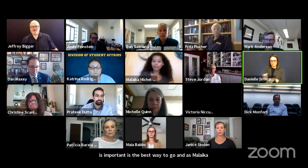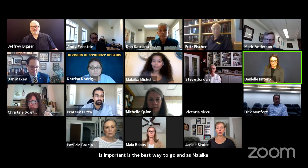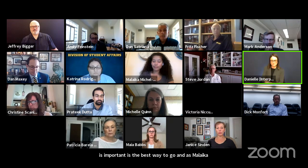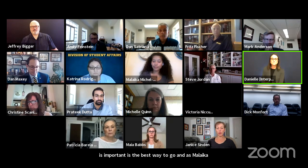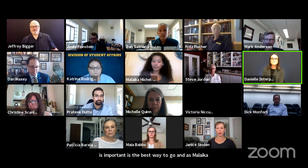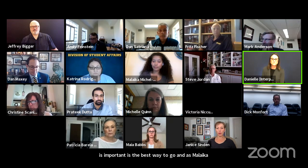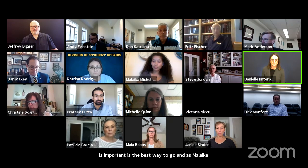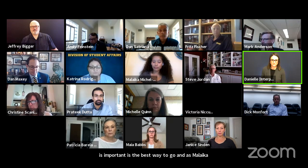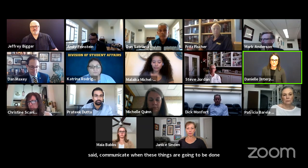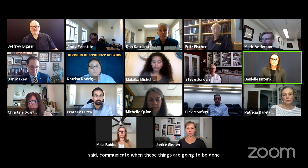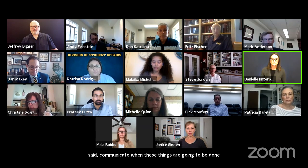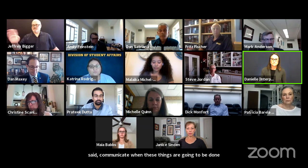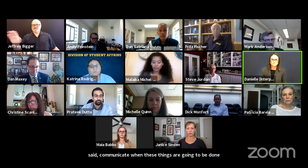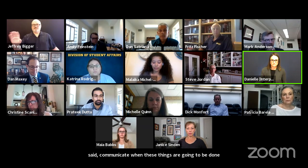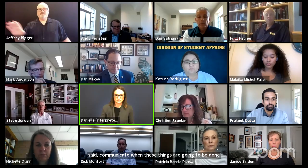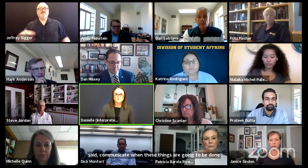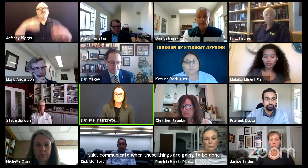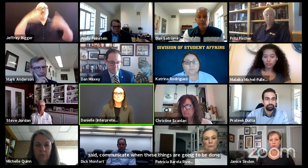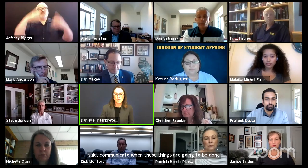Agreed.